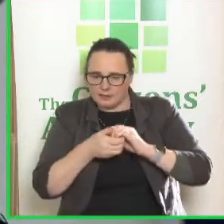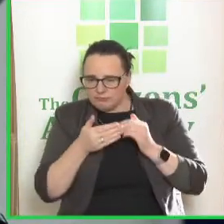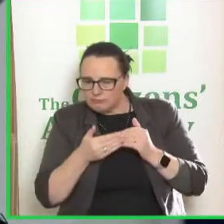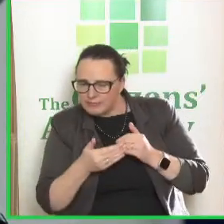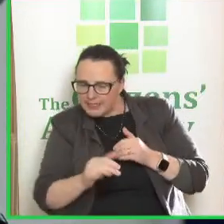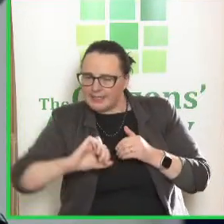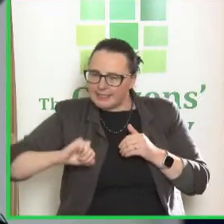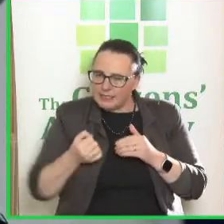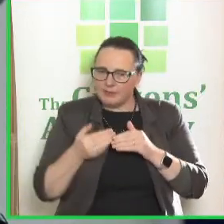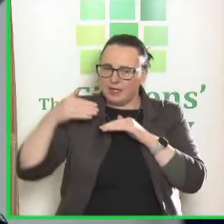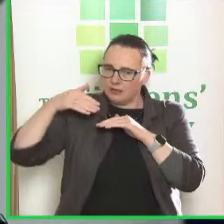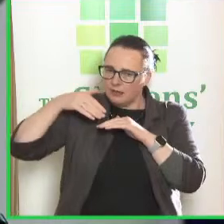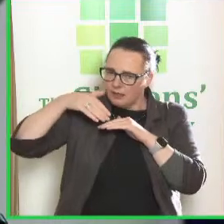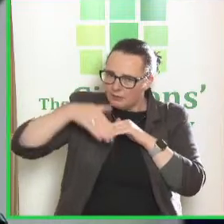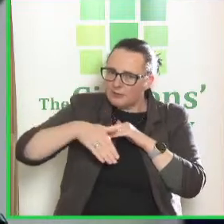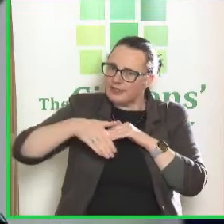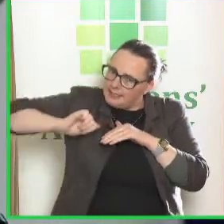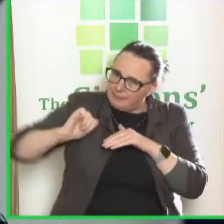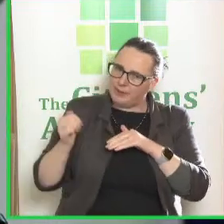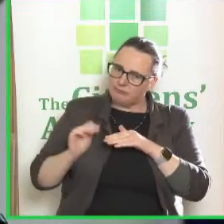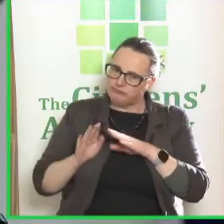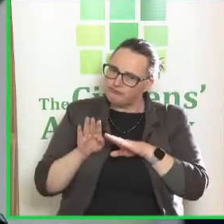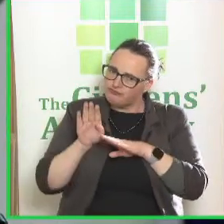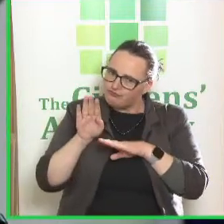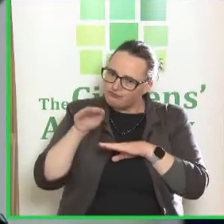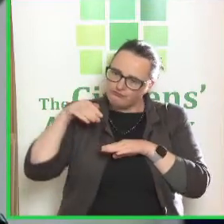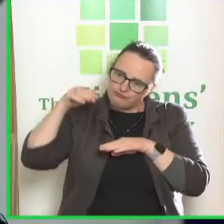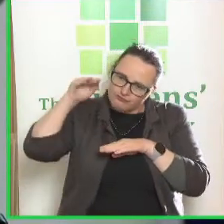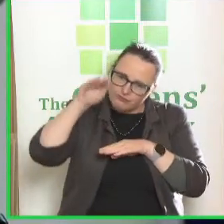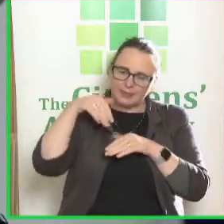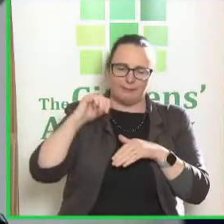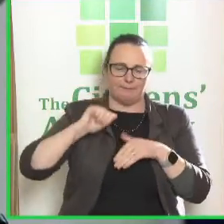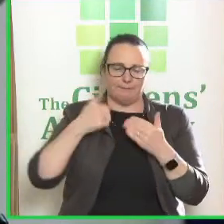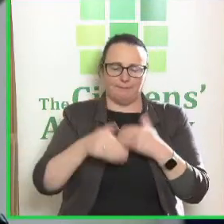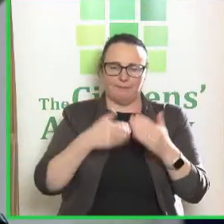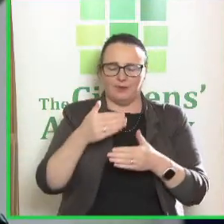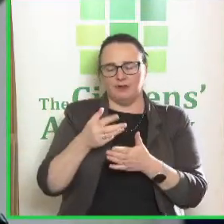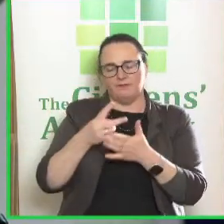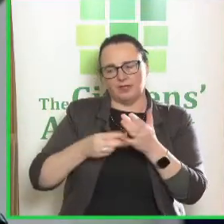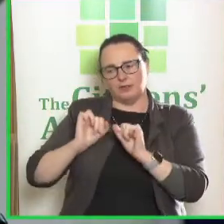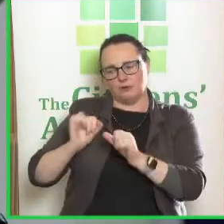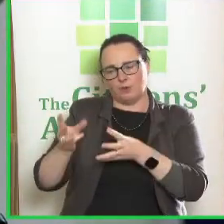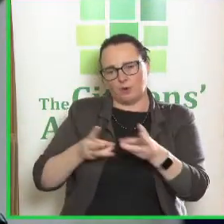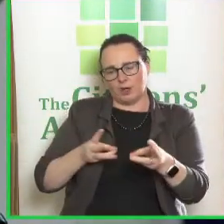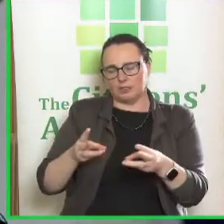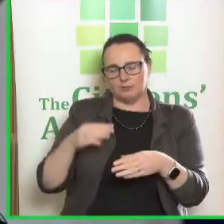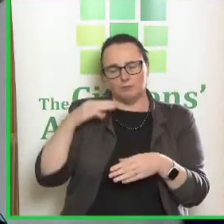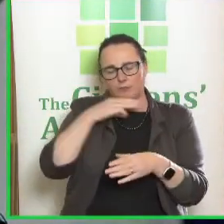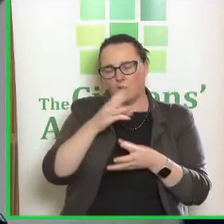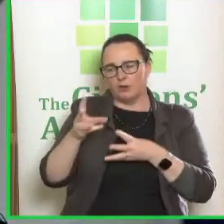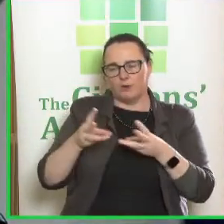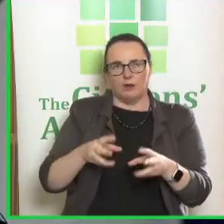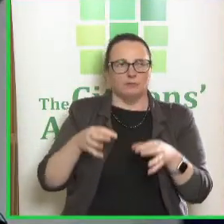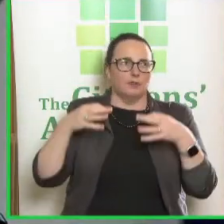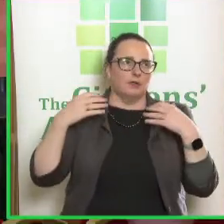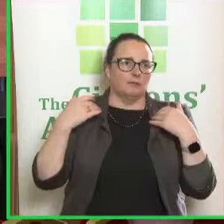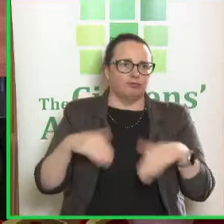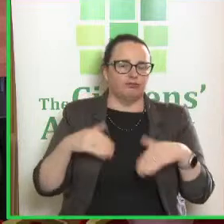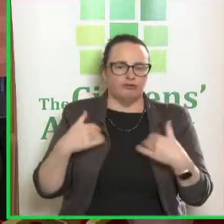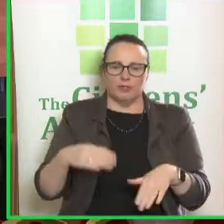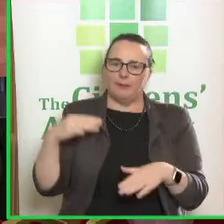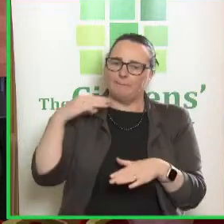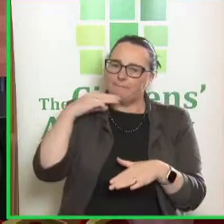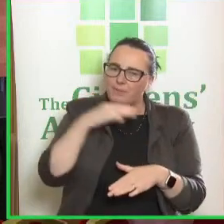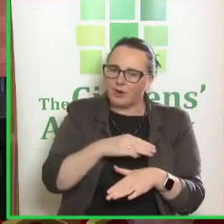the momentum going to value the work that you have done. I know this important work is it's absolutely critical for